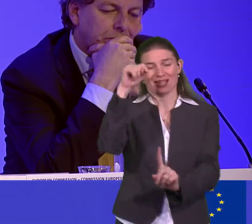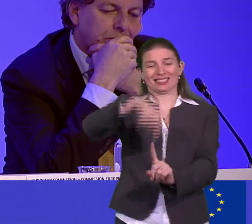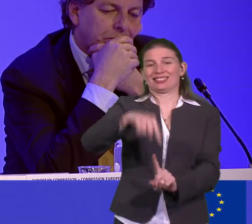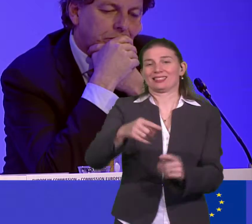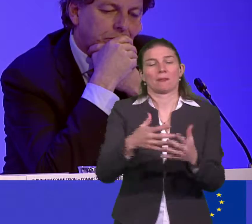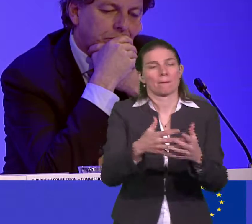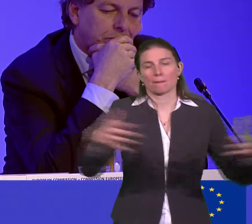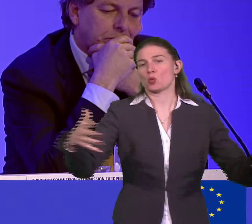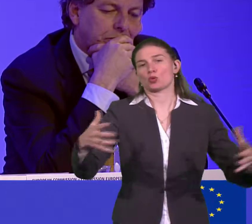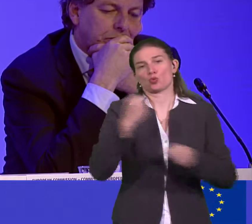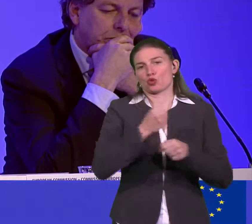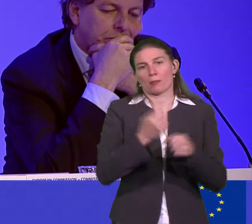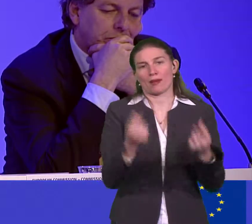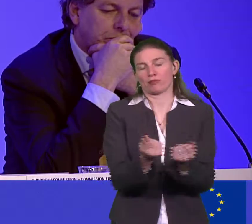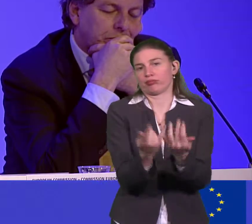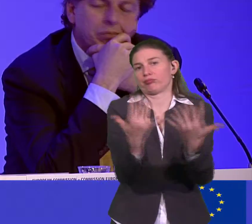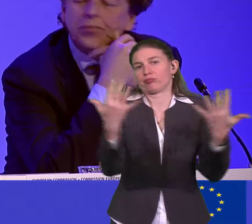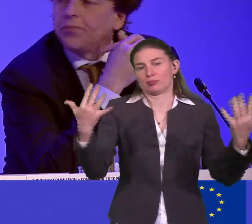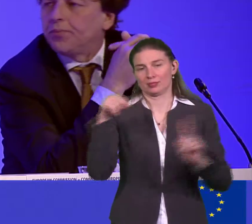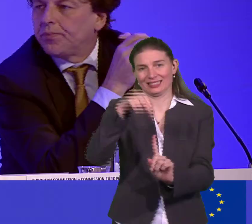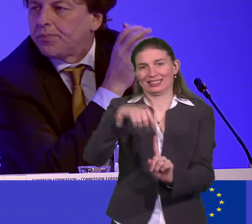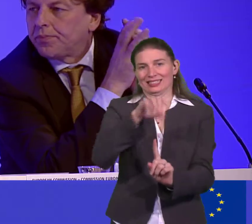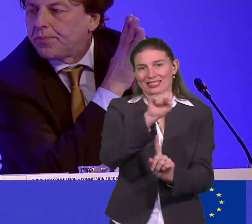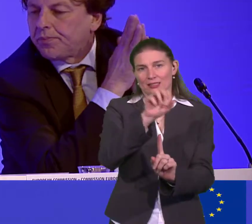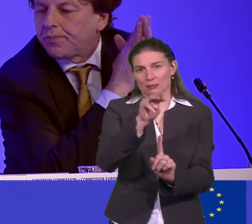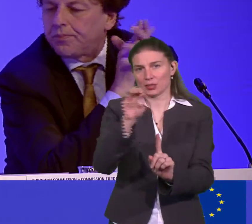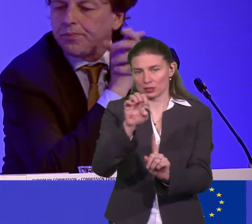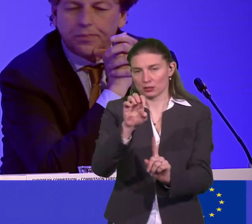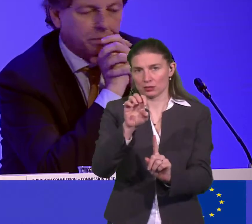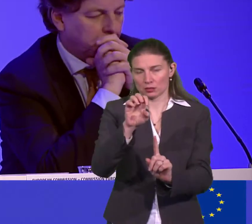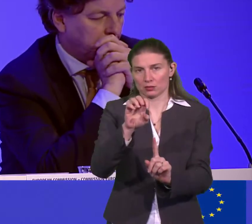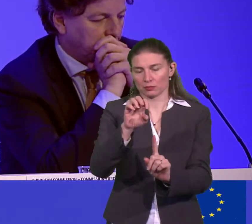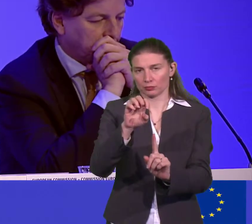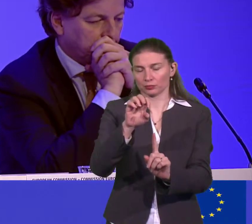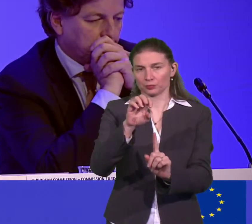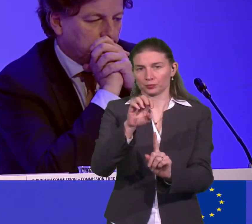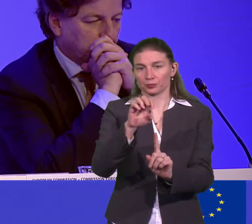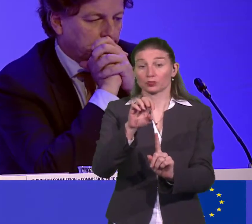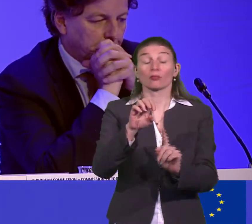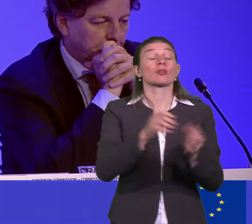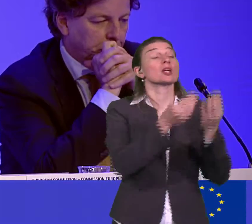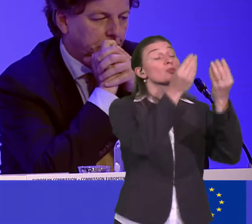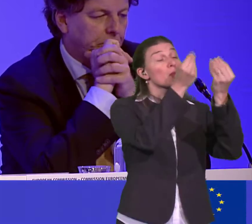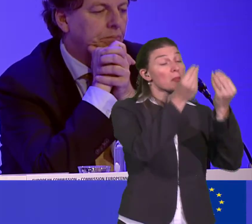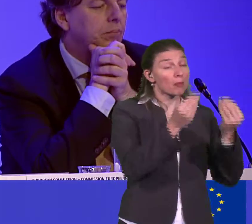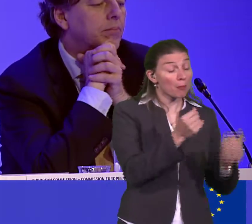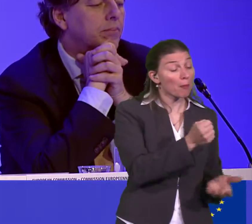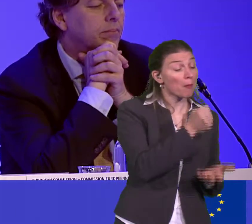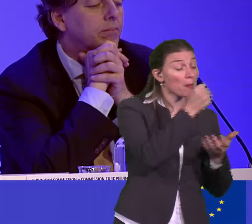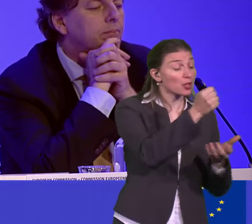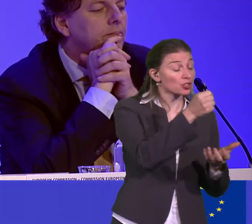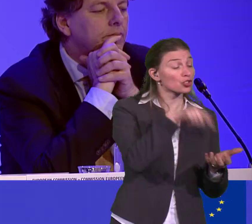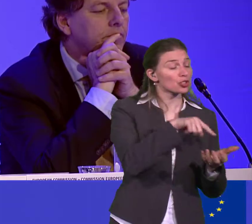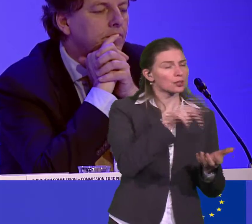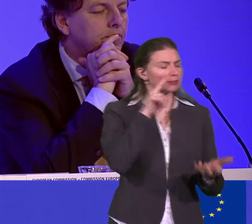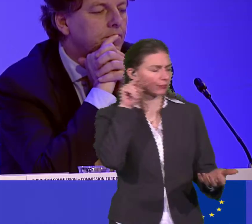of jobs. We are looking at the budget from the perspective of making sure